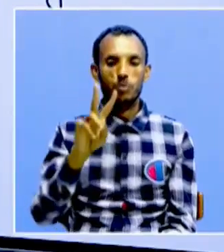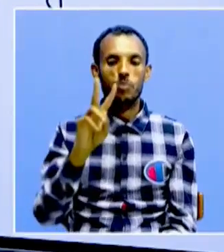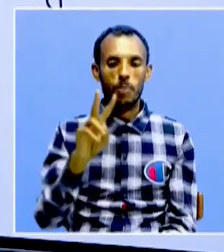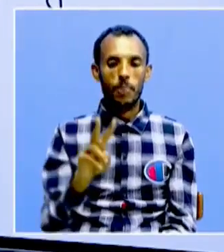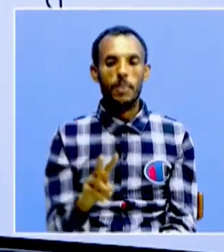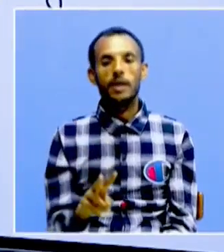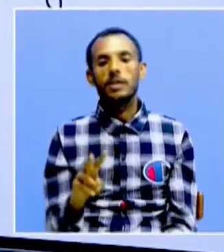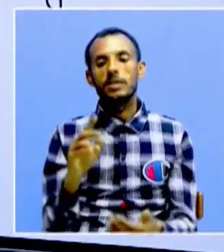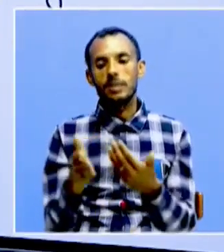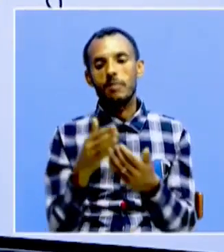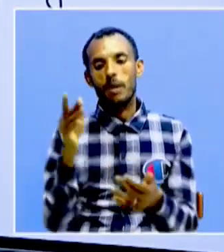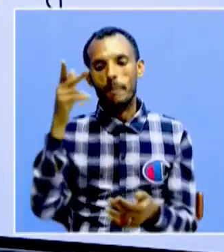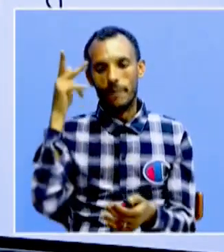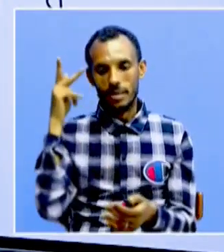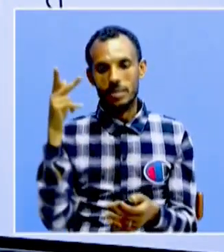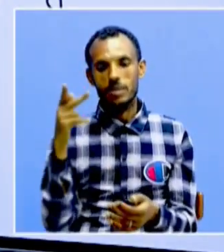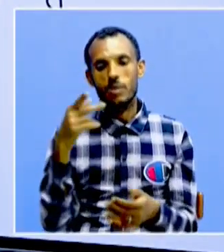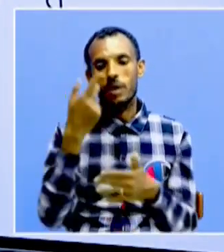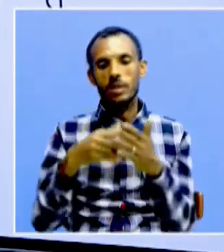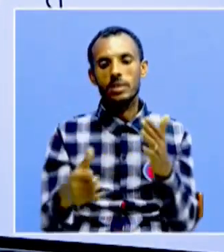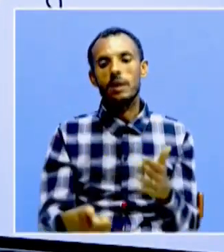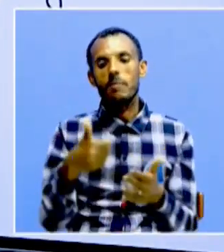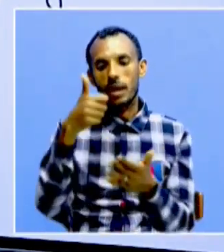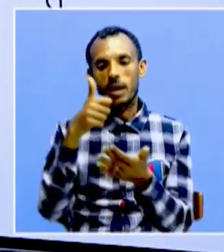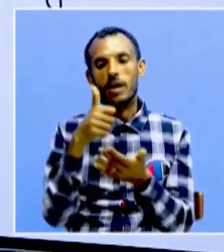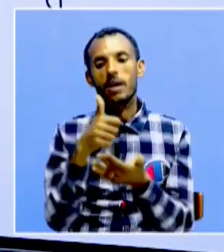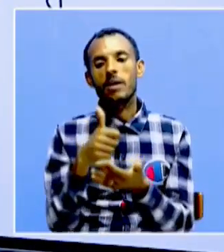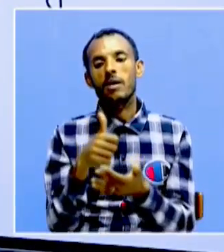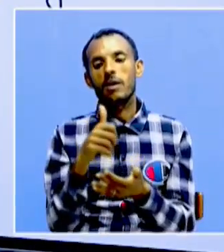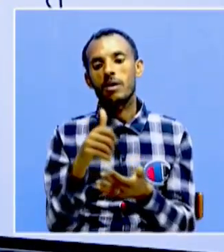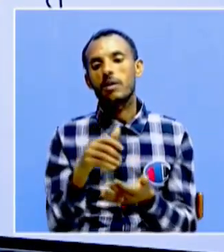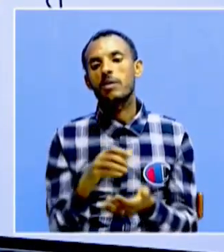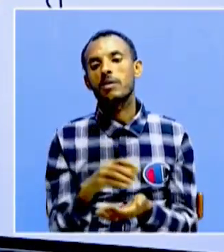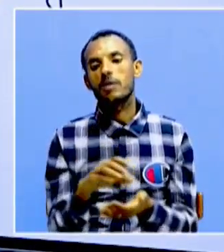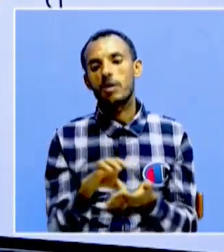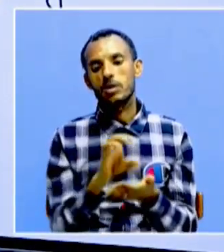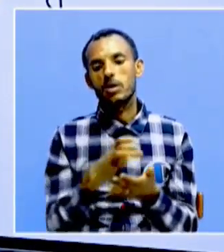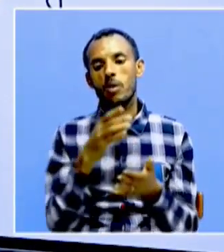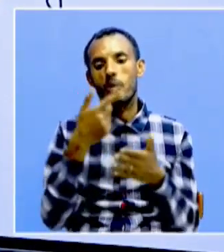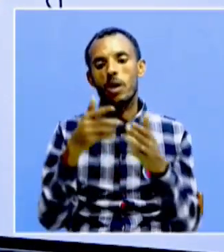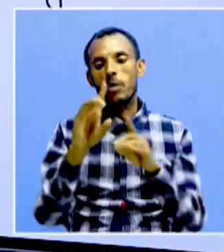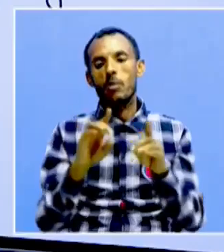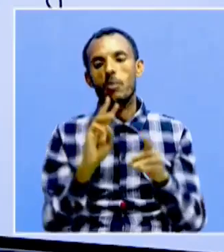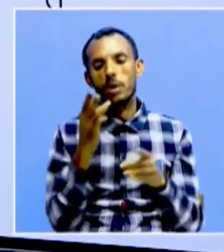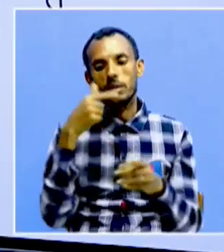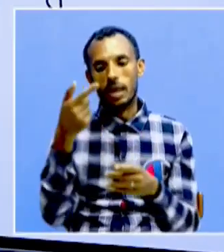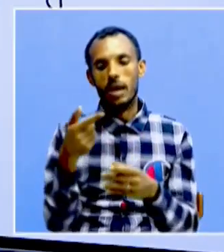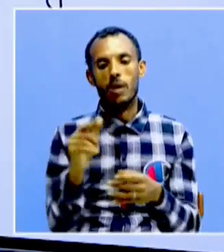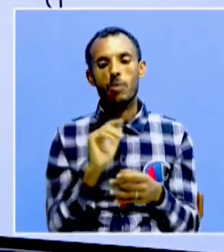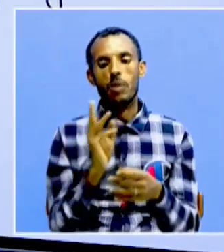simple past here. So what is the main clause? Very good. Then what do you say? We could